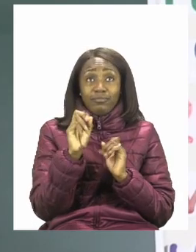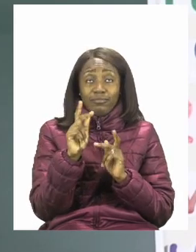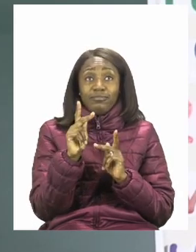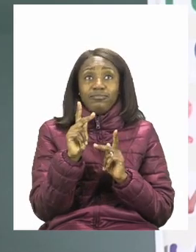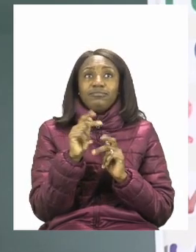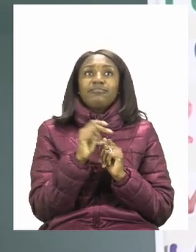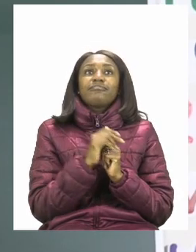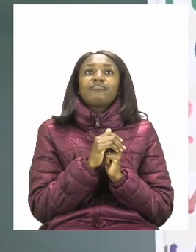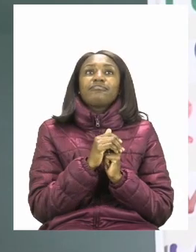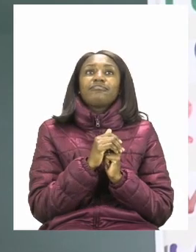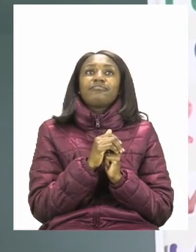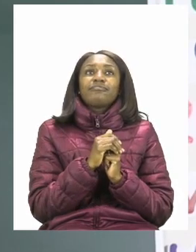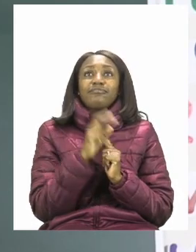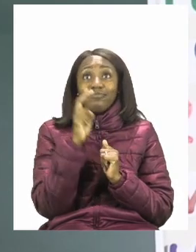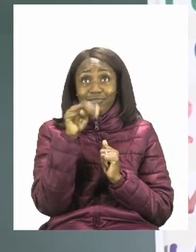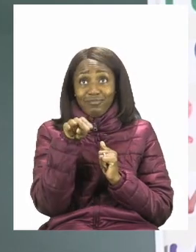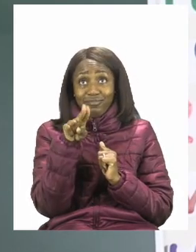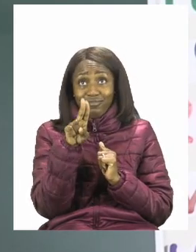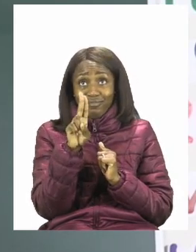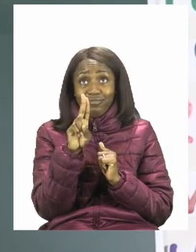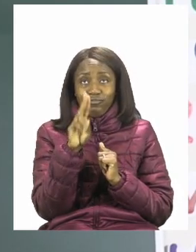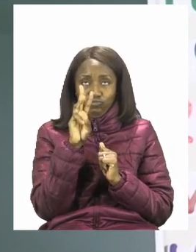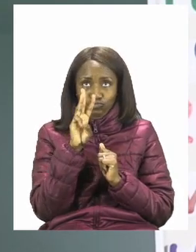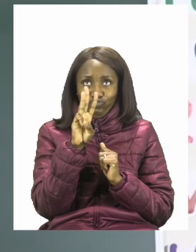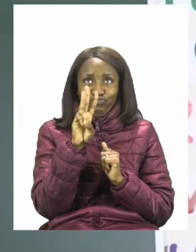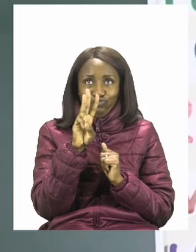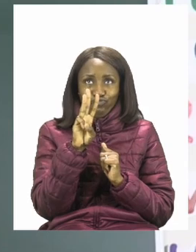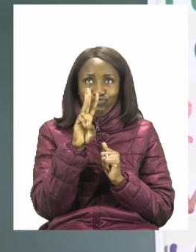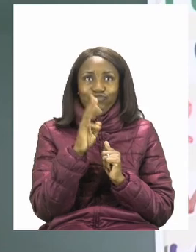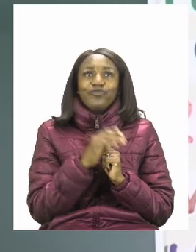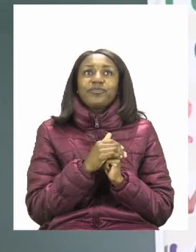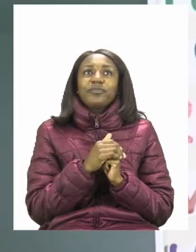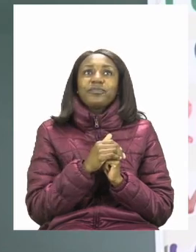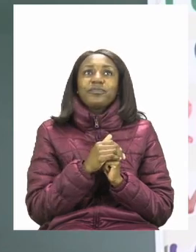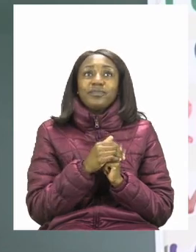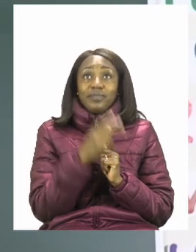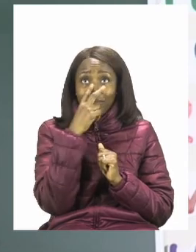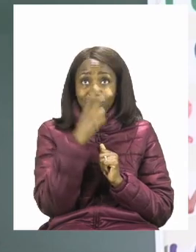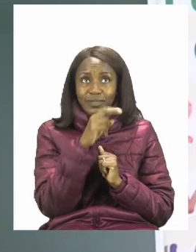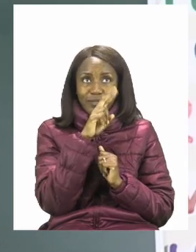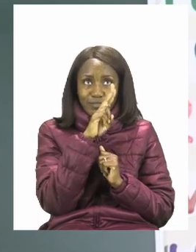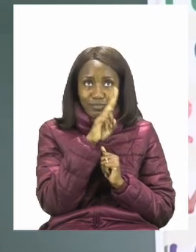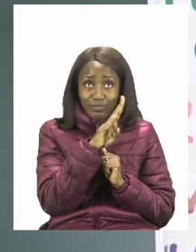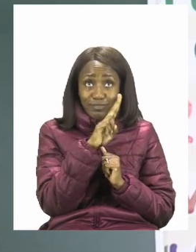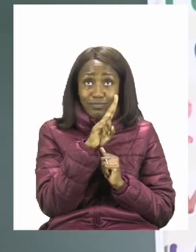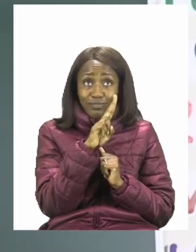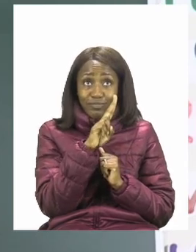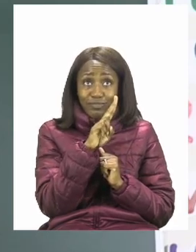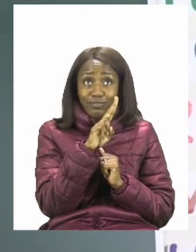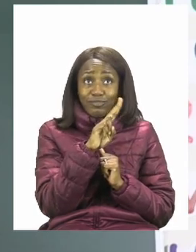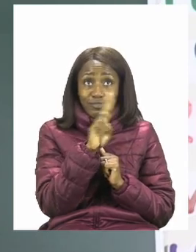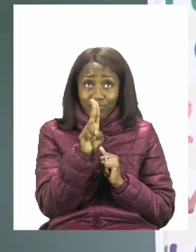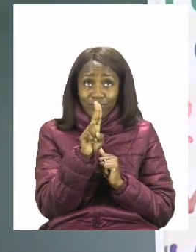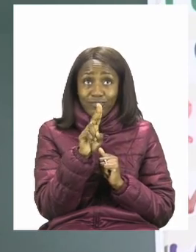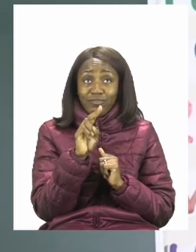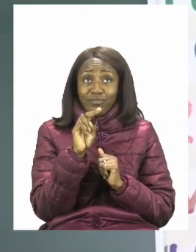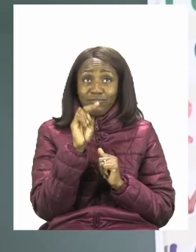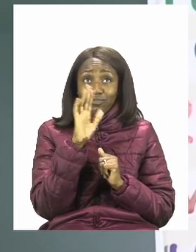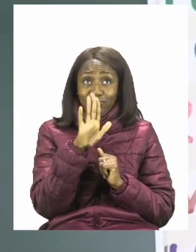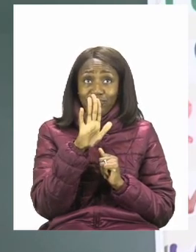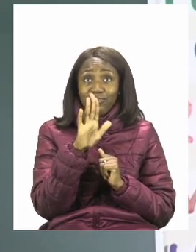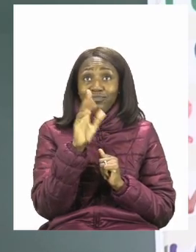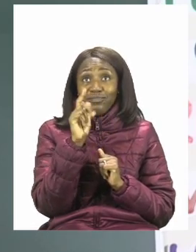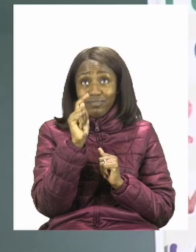for your units. Okay, so you have 2 hundredths,